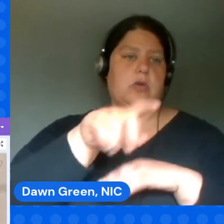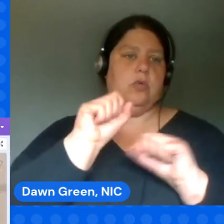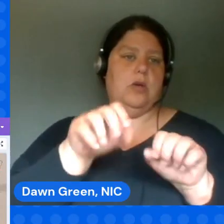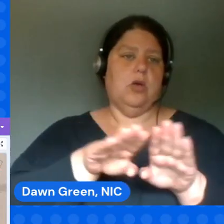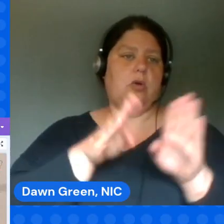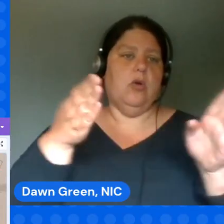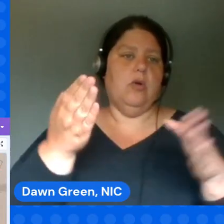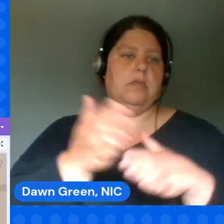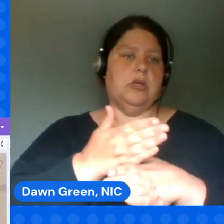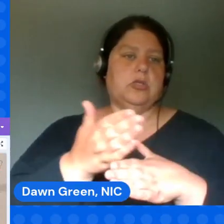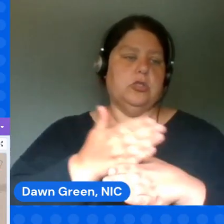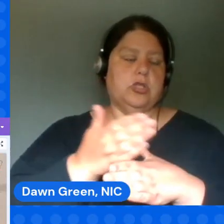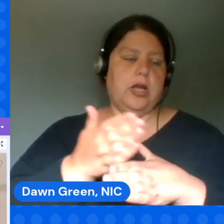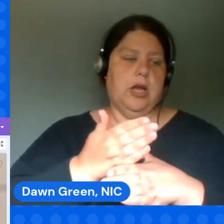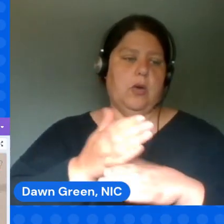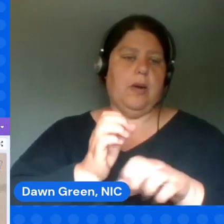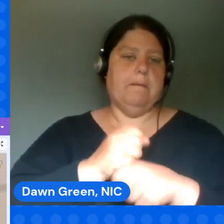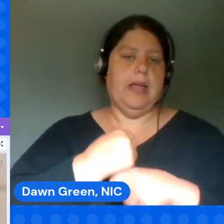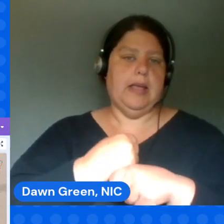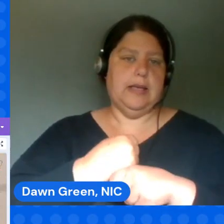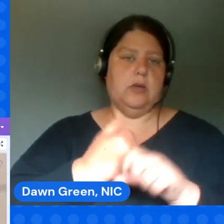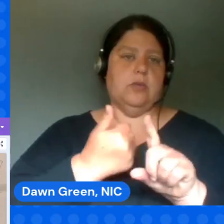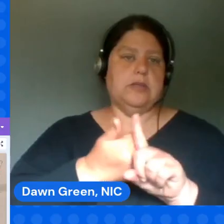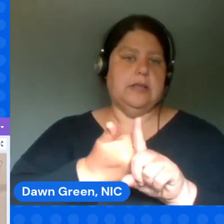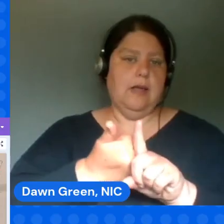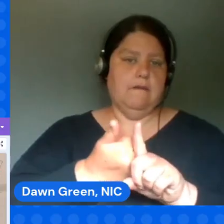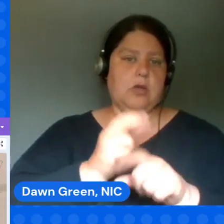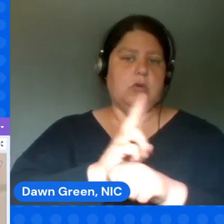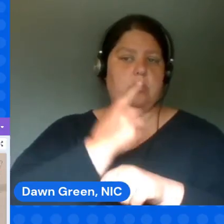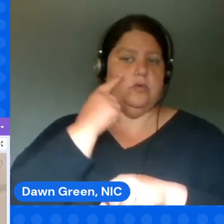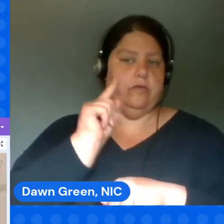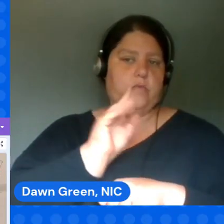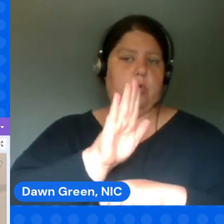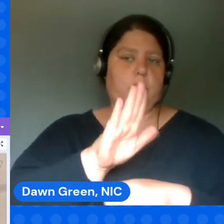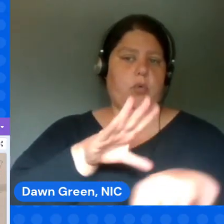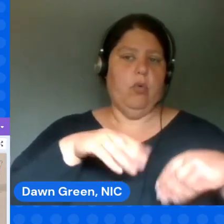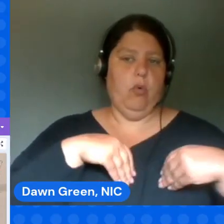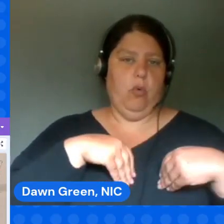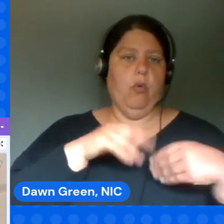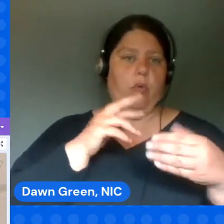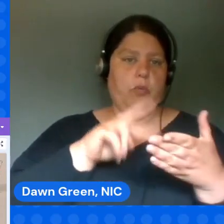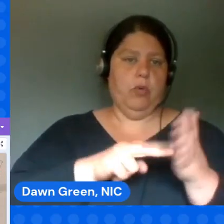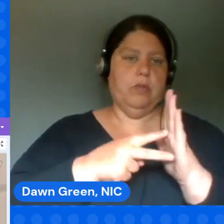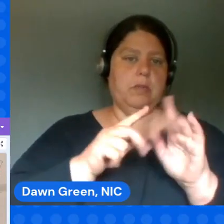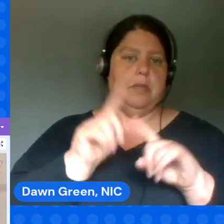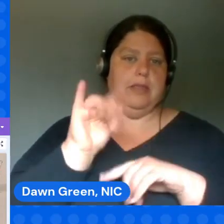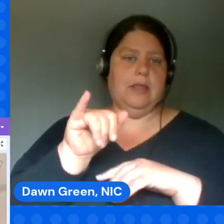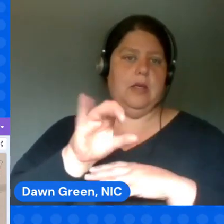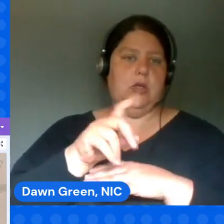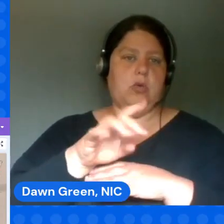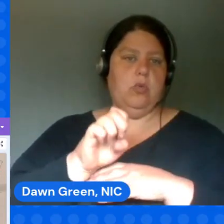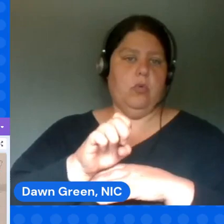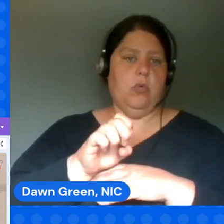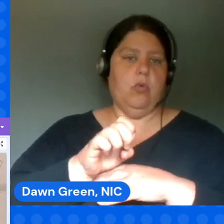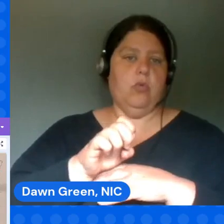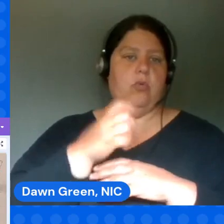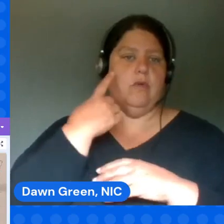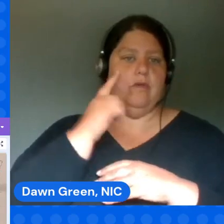and replicate and use for your own purposes. But this is all the code of the script for Harry's